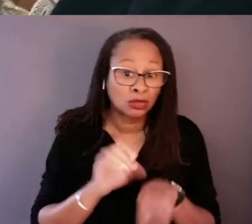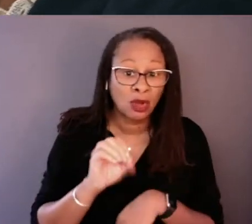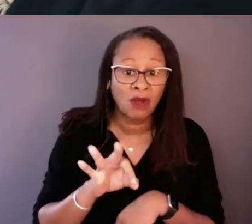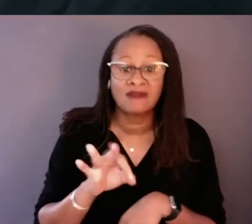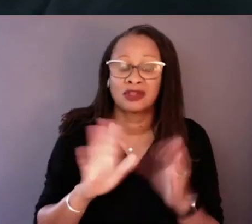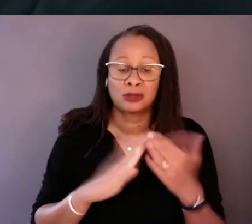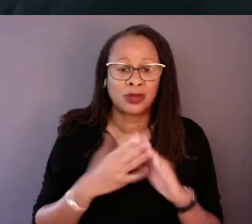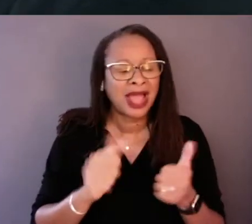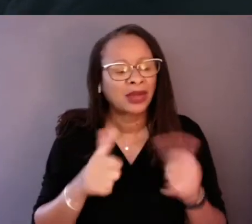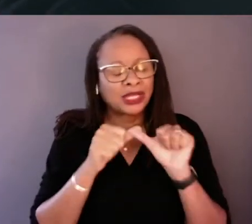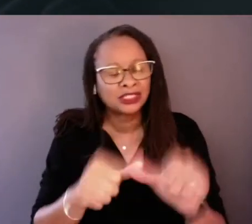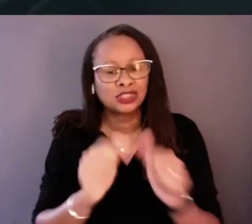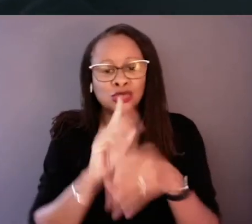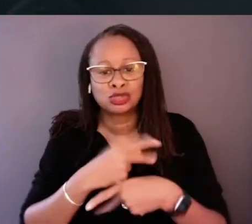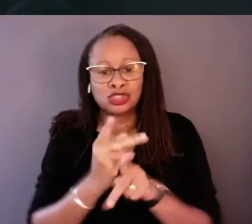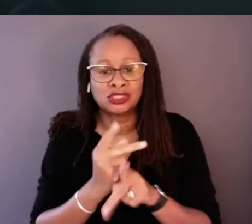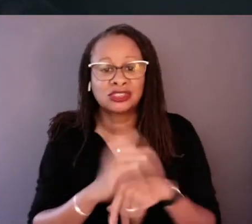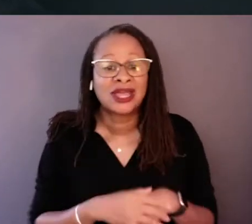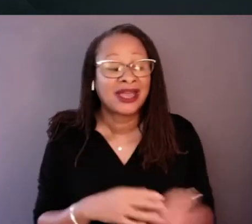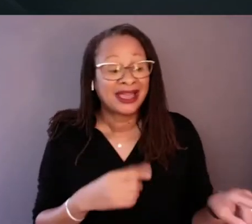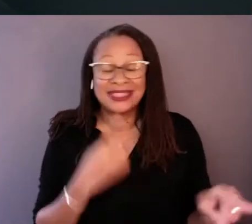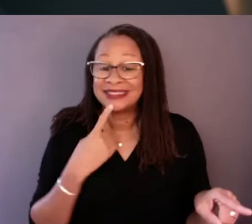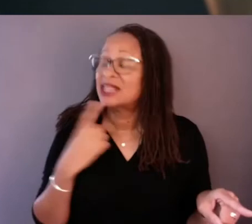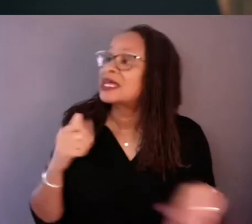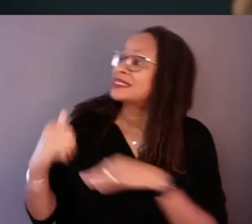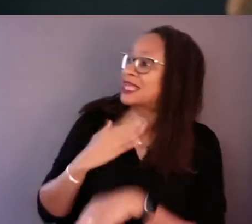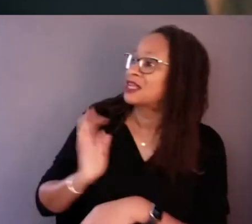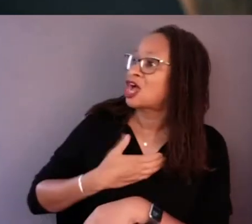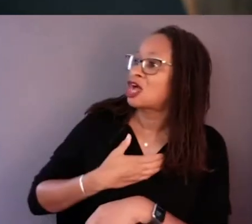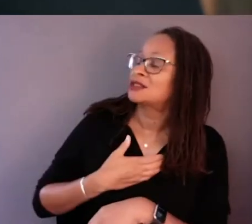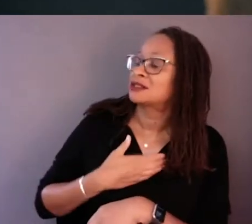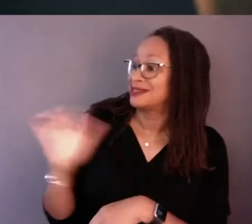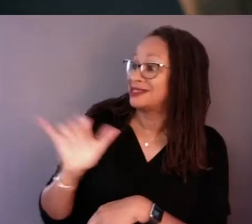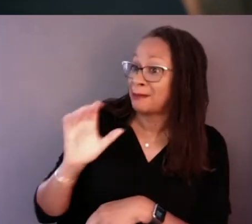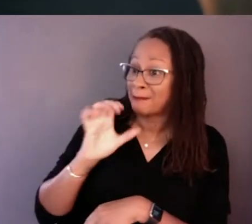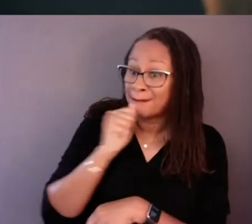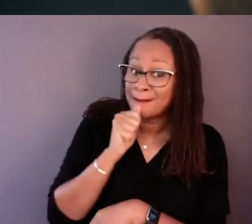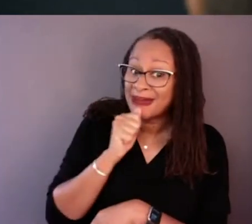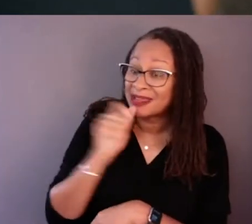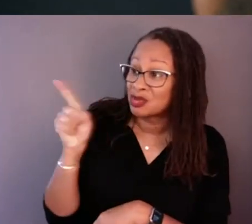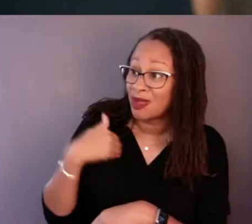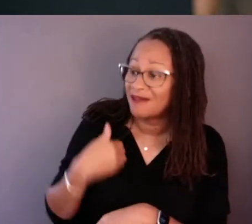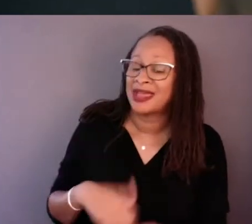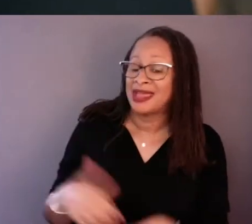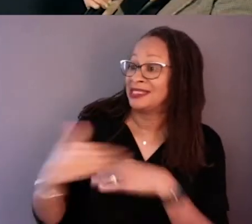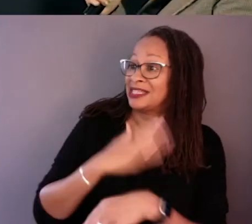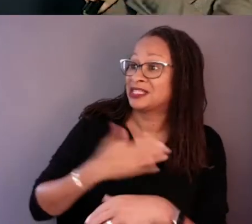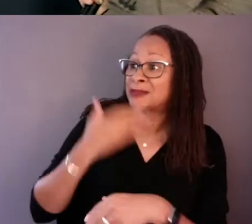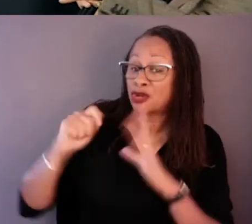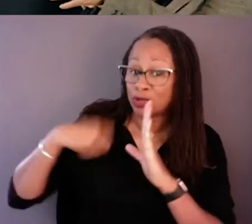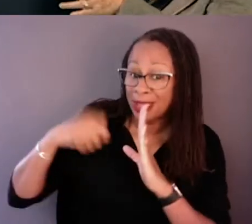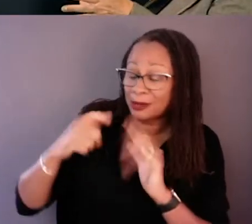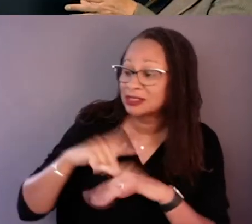together? And their response was, send us better cameras, send us the same lav mics you guys have, and we've got it from here. I love the scene where